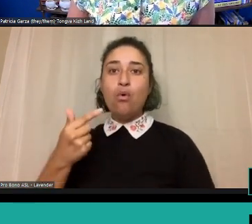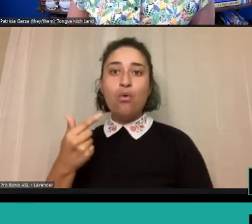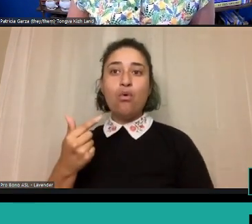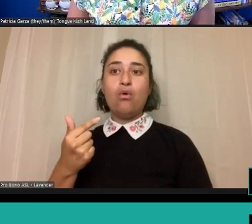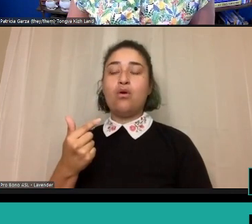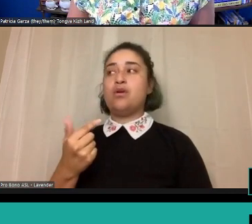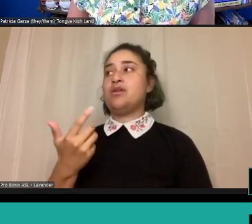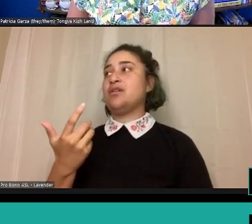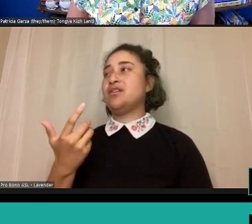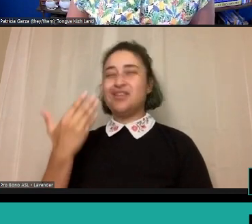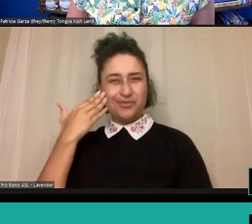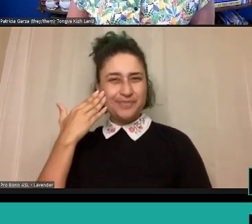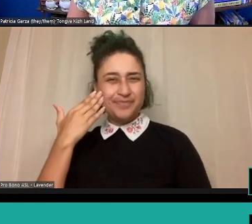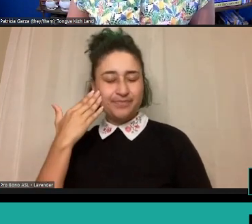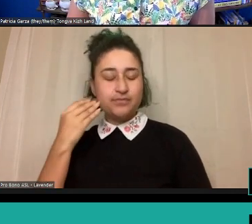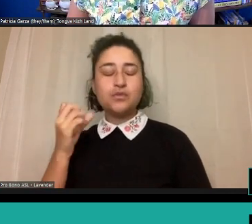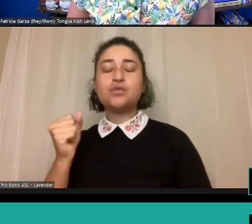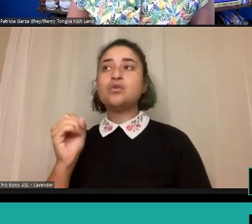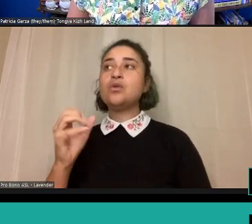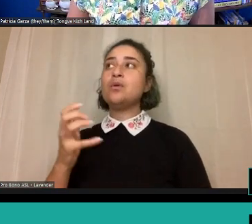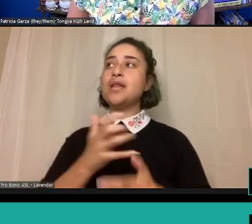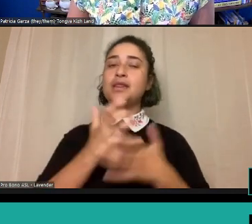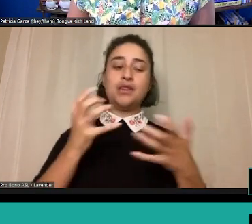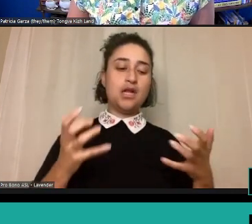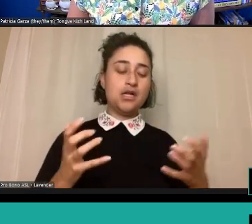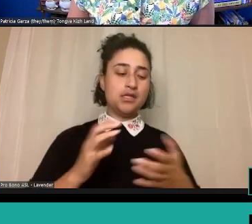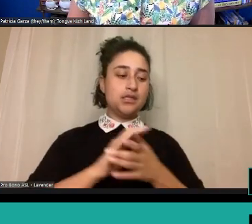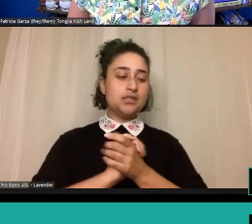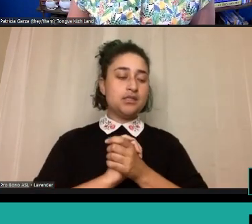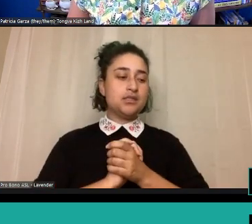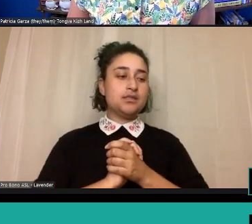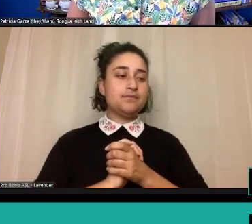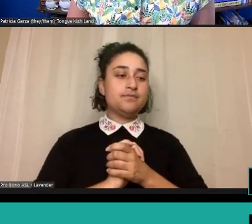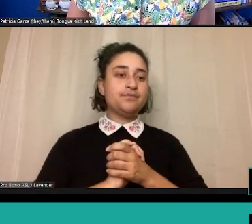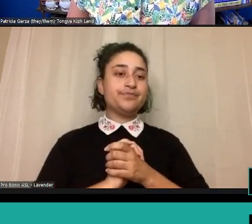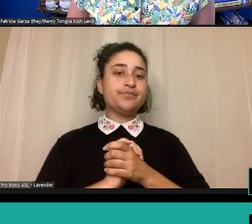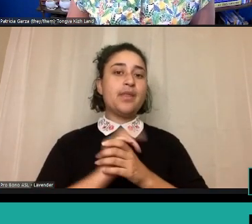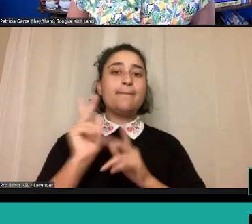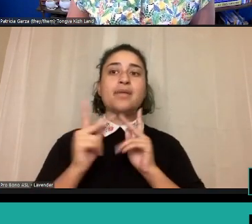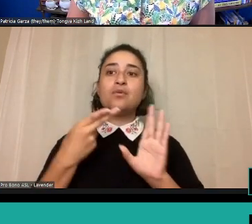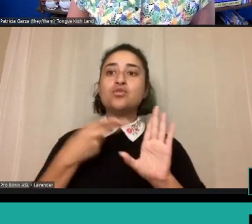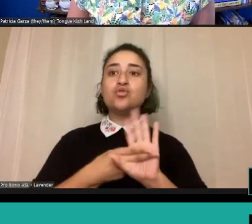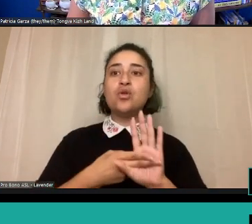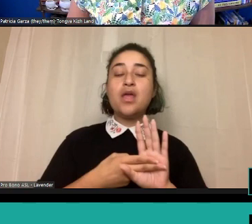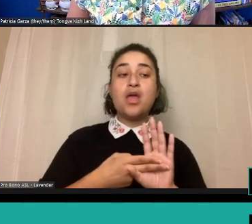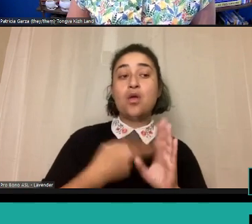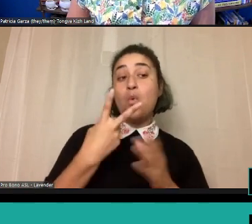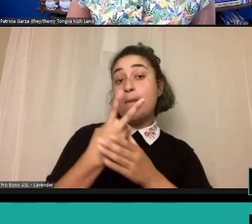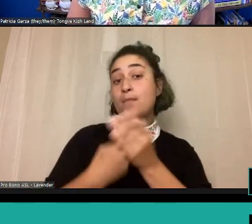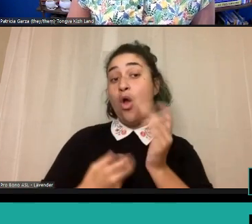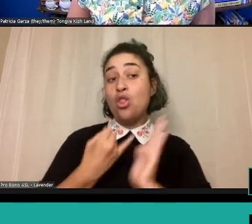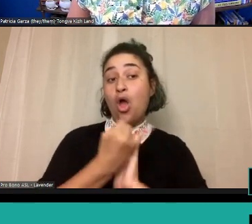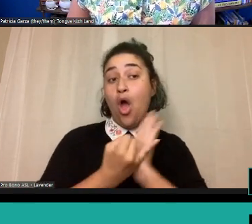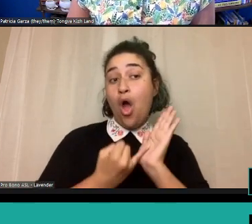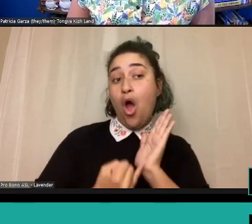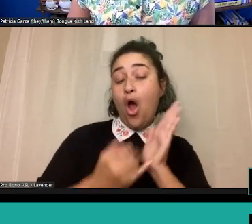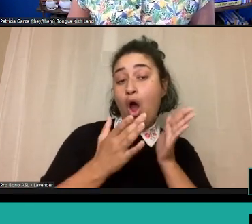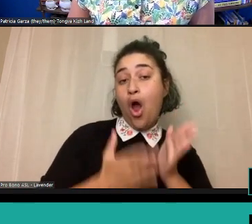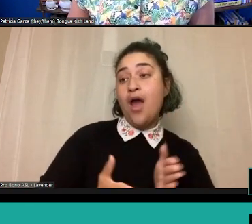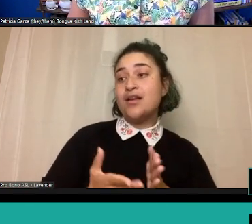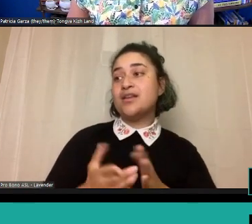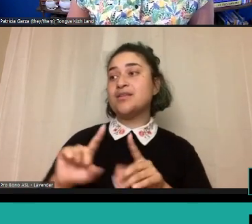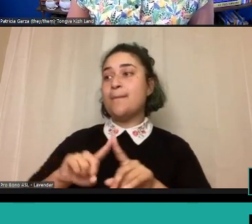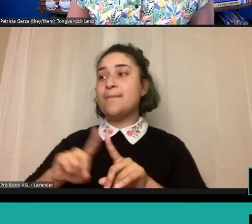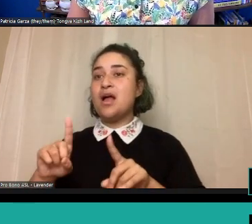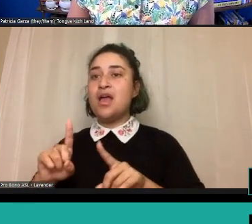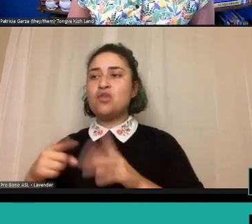know, and so a lot of the participants were both artists and also institutions or companies.